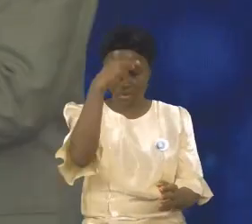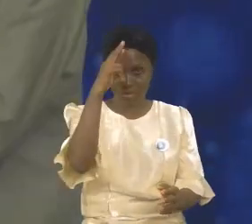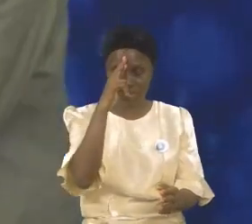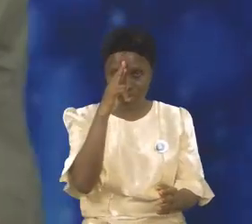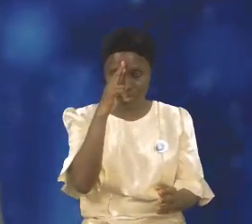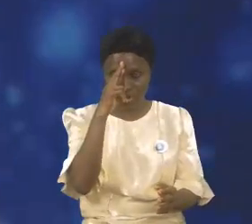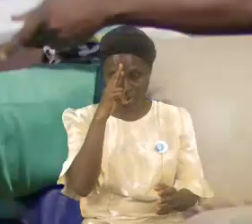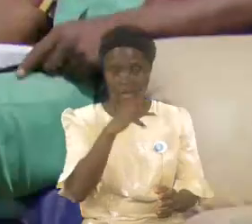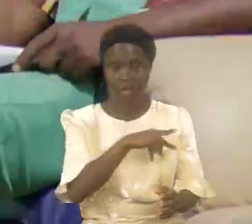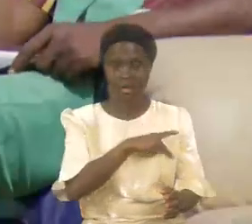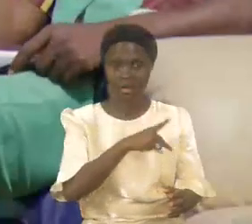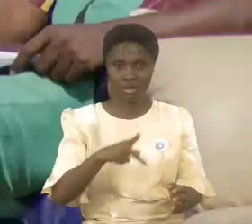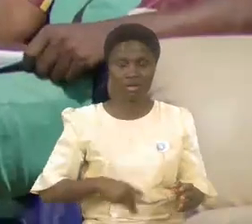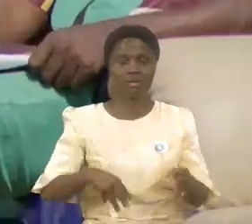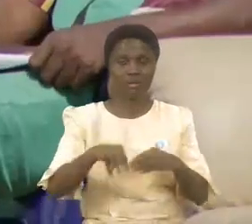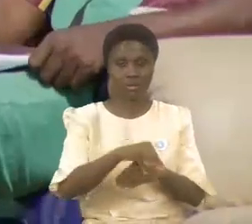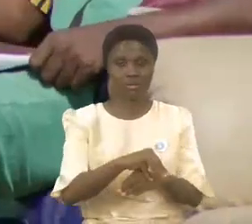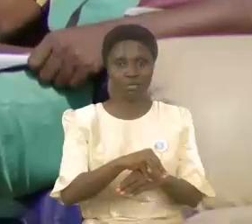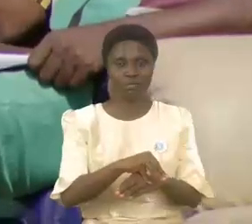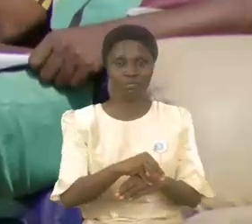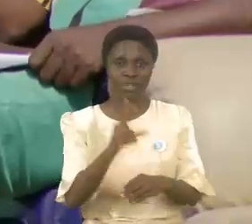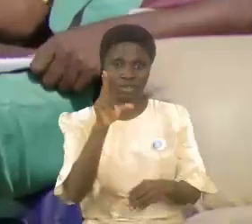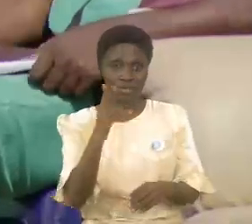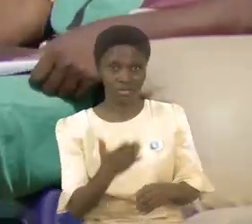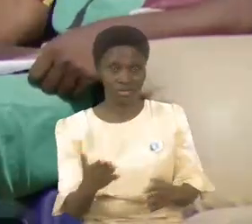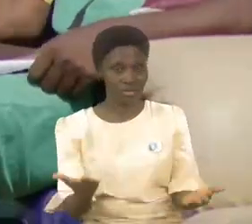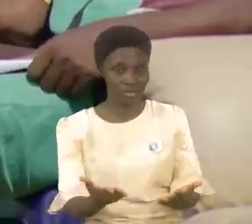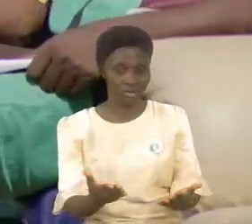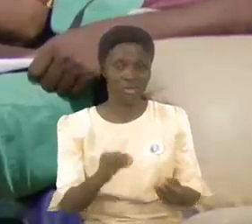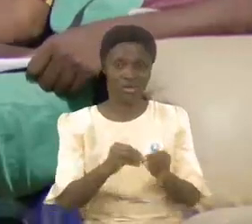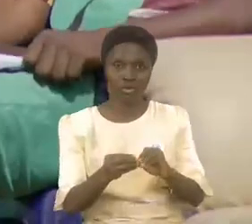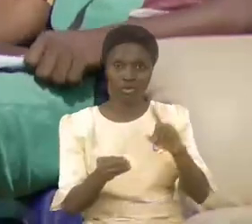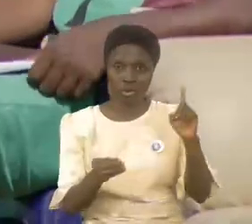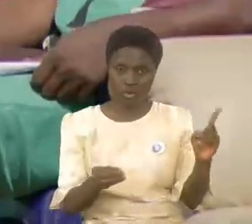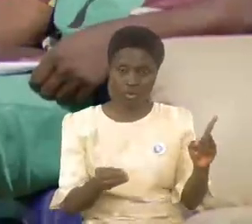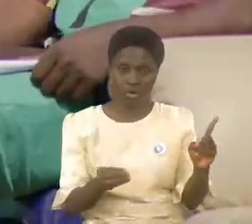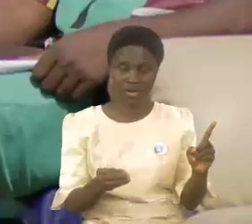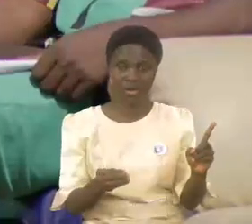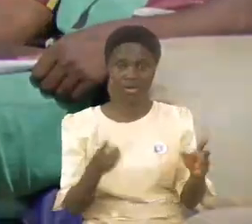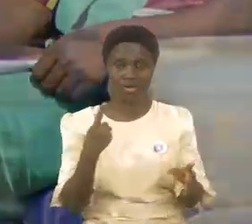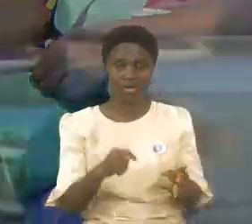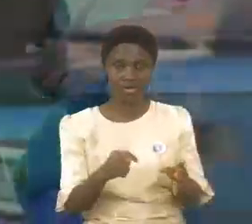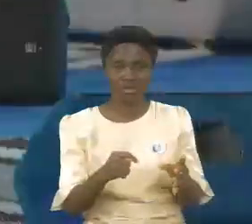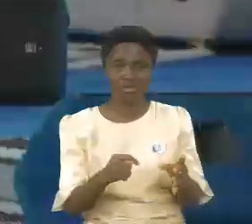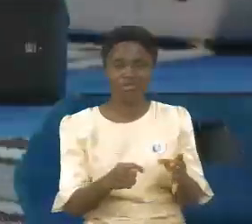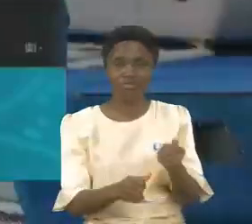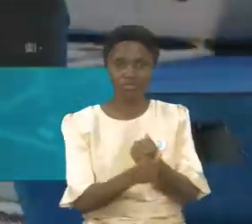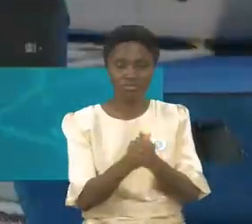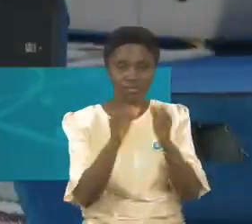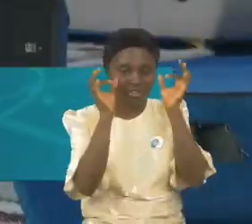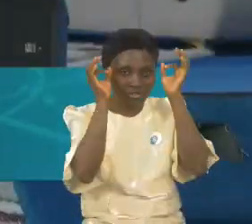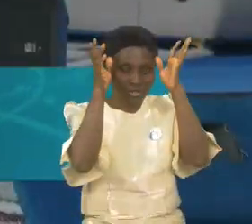Roman Empire. We're looking at three things here. Number one, we're looking at the fierce, stormy battles of